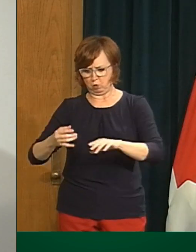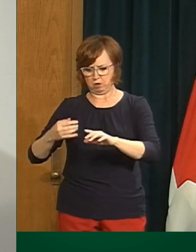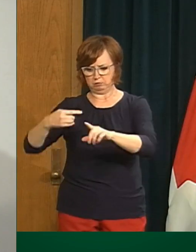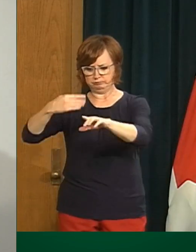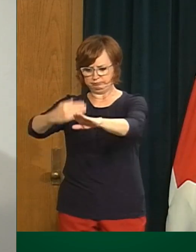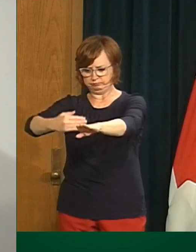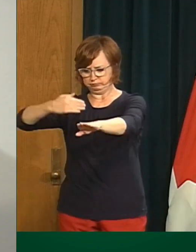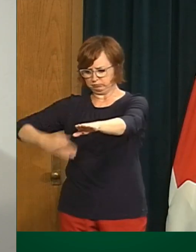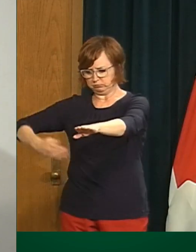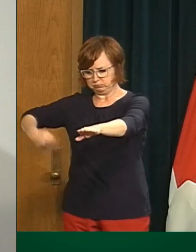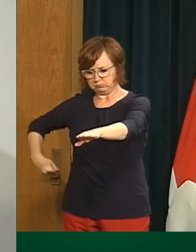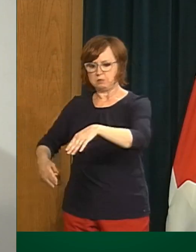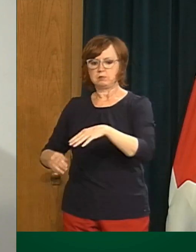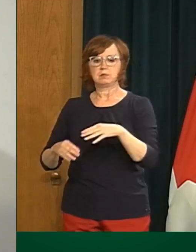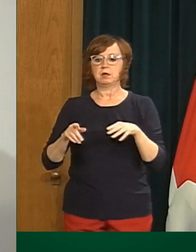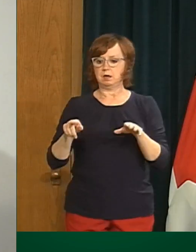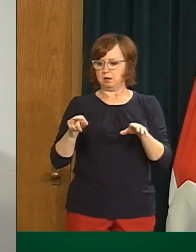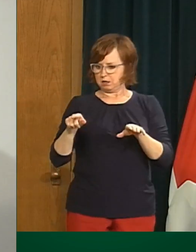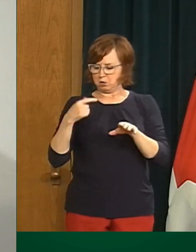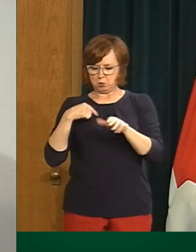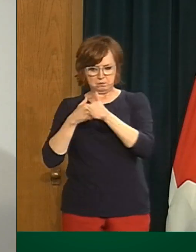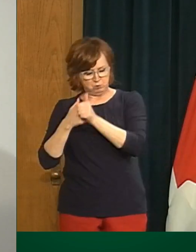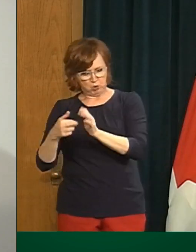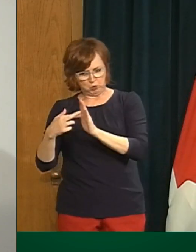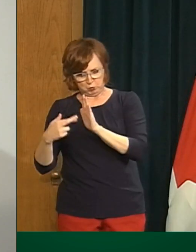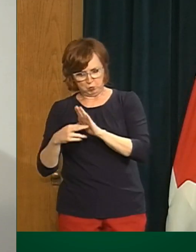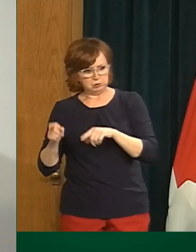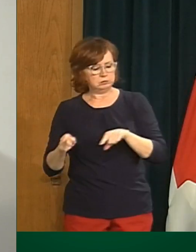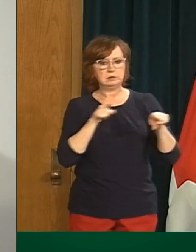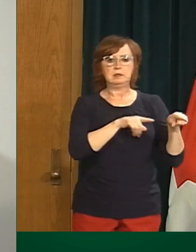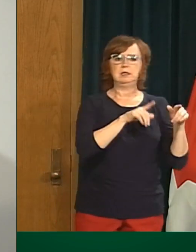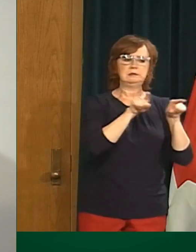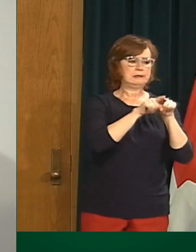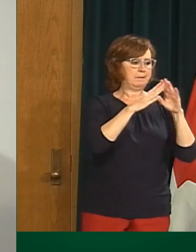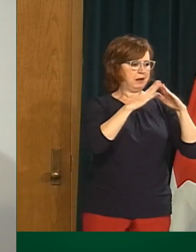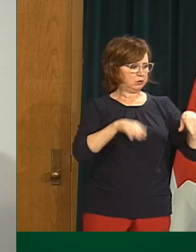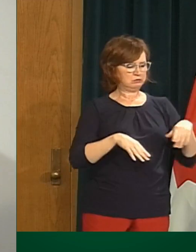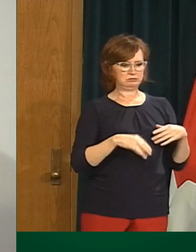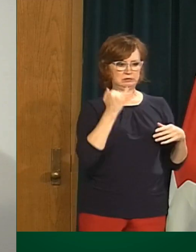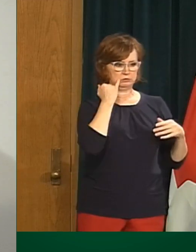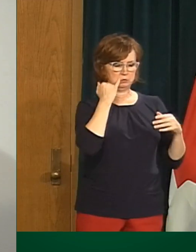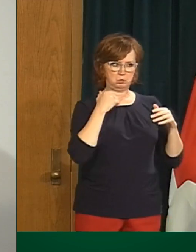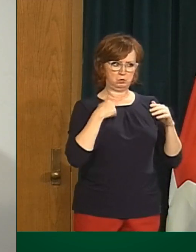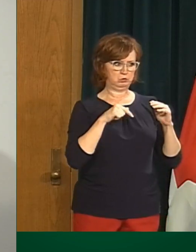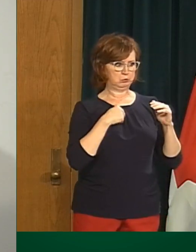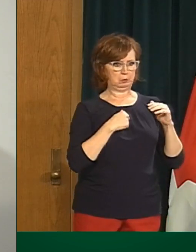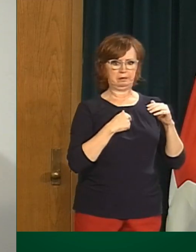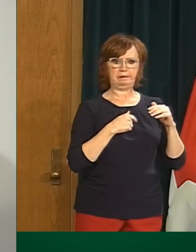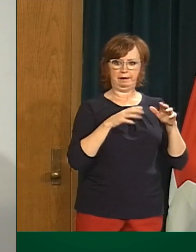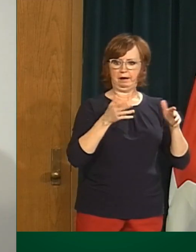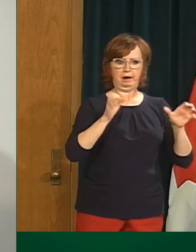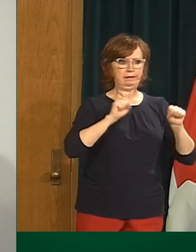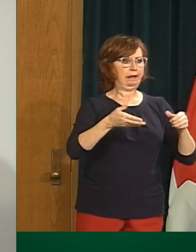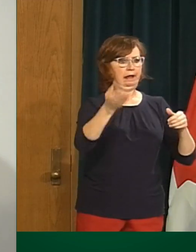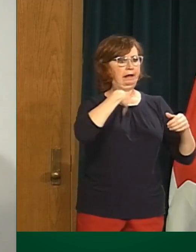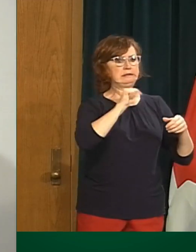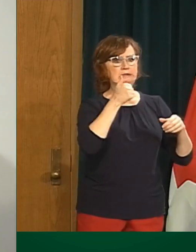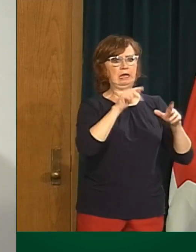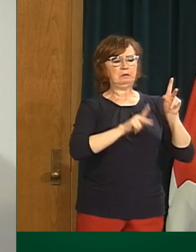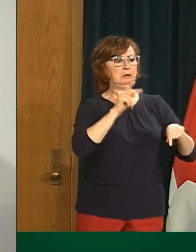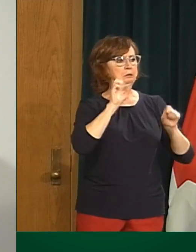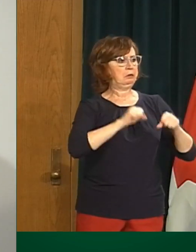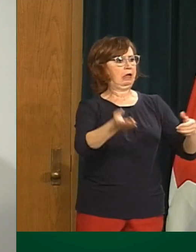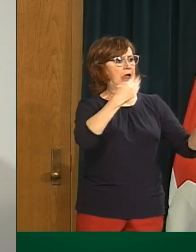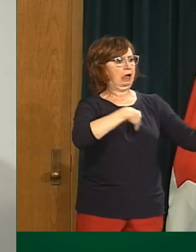and beyond the recommendations. And many of us in small households, medium-sized households, large households, have not met anyone outside